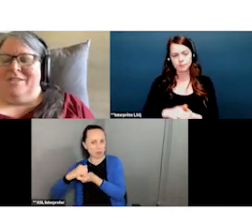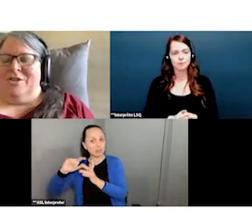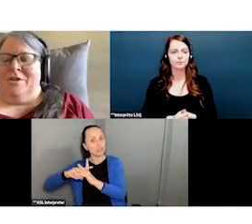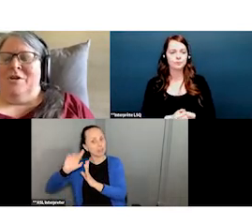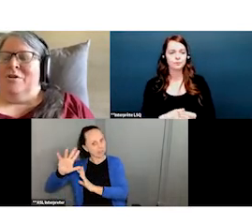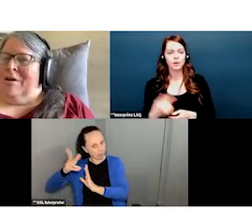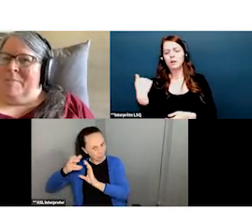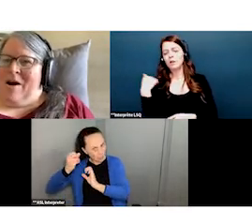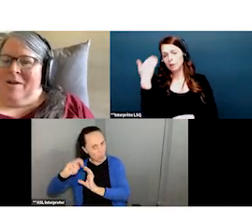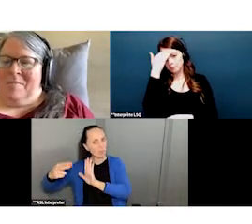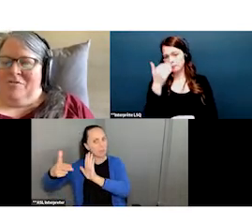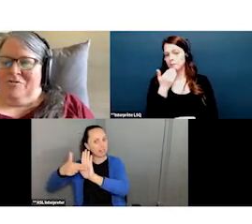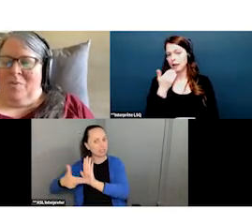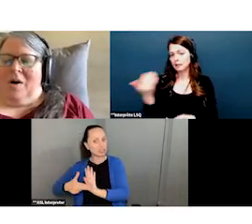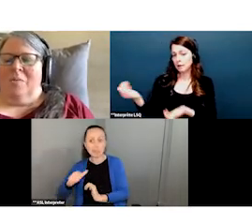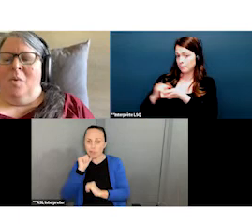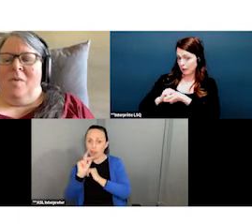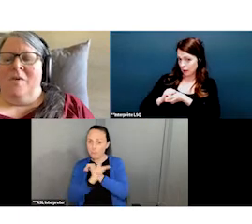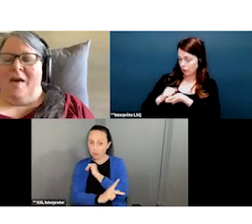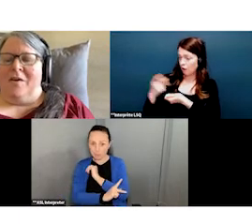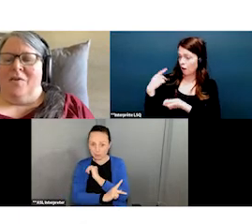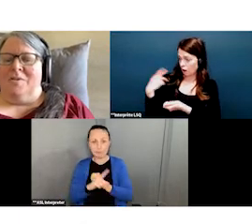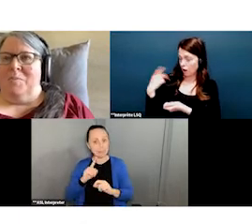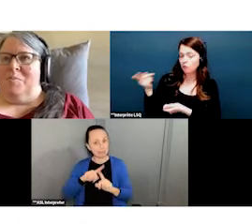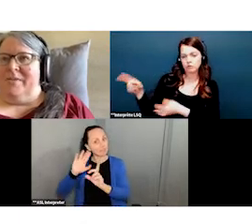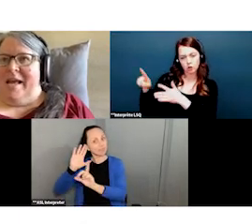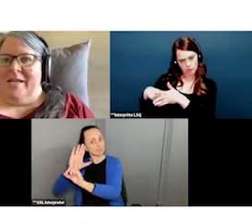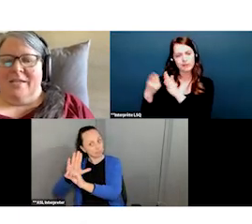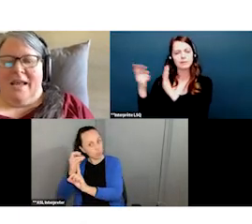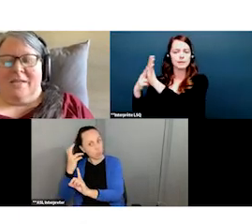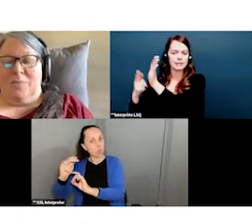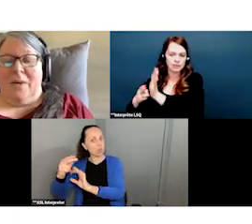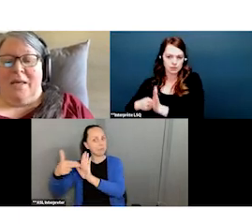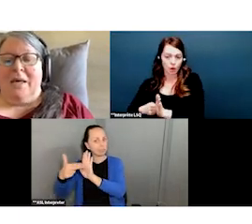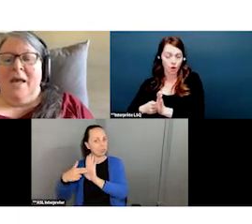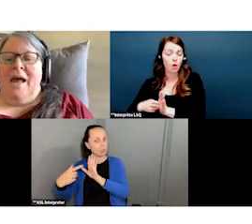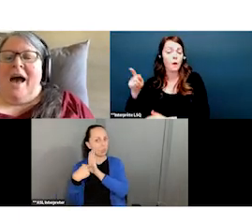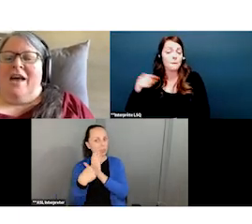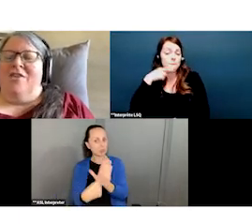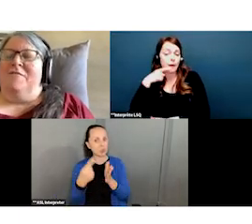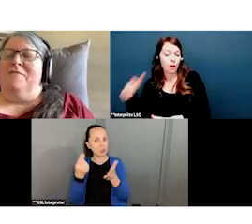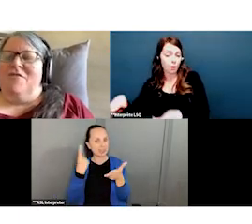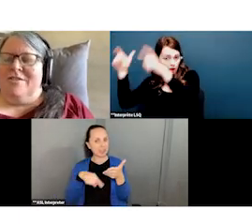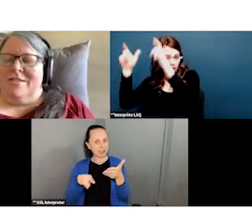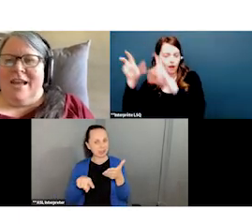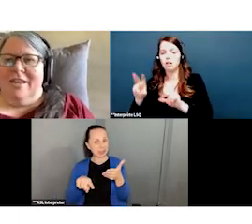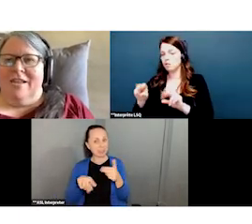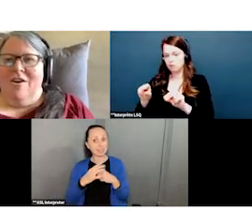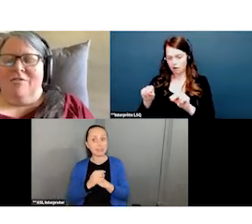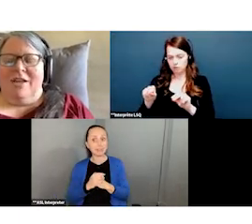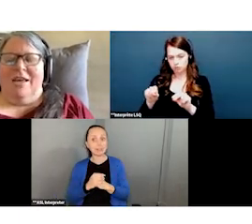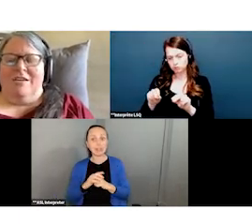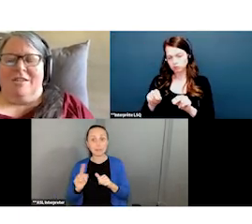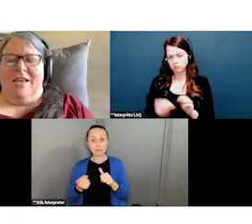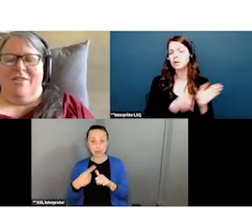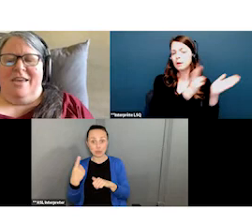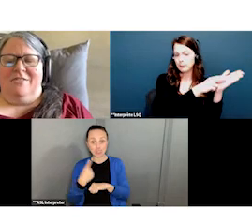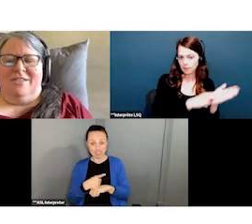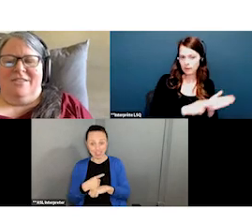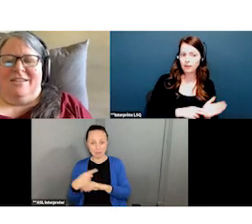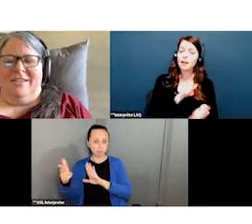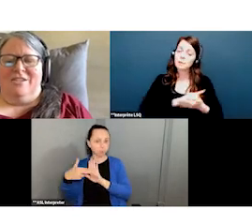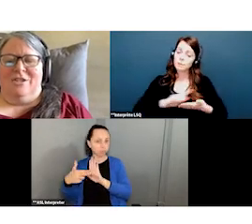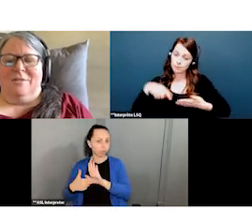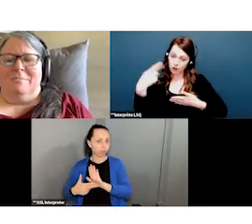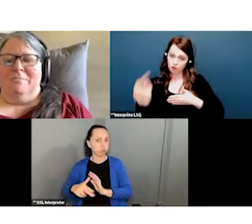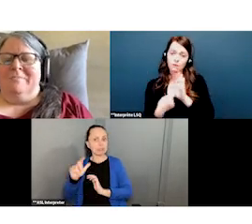own petition, not a parliamentary one that they're going to present next week. And on the first day alone, it got